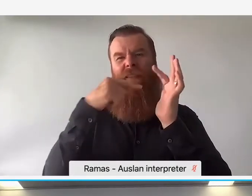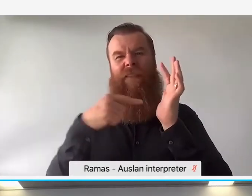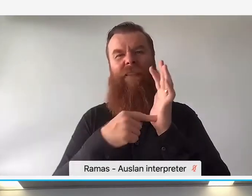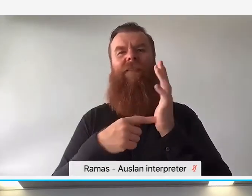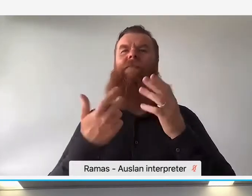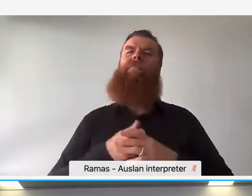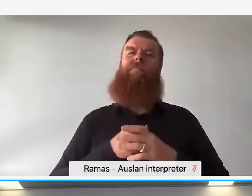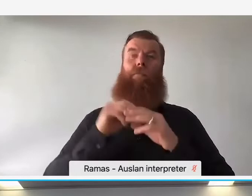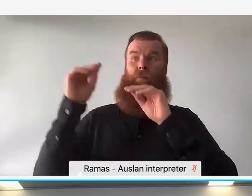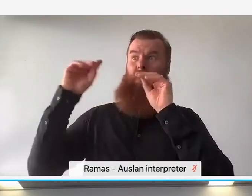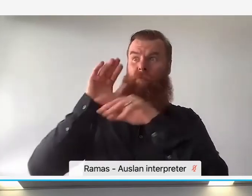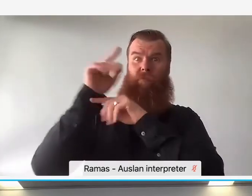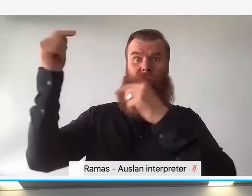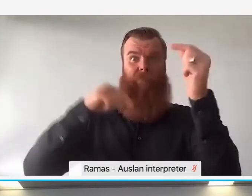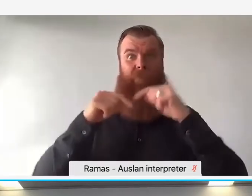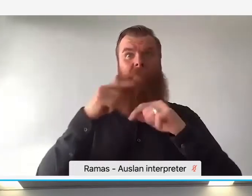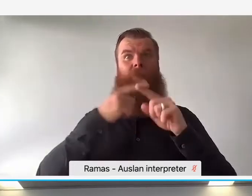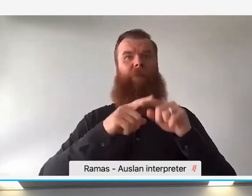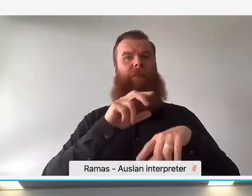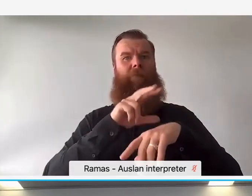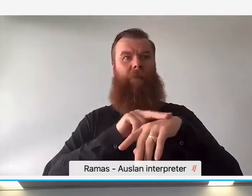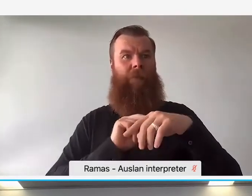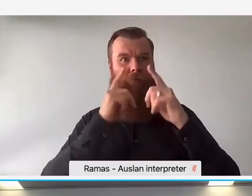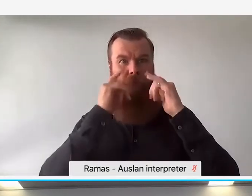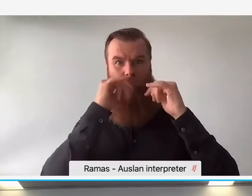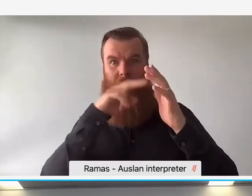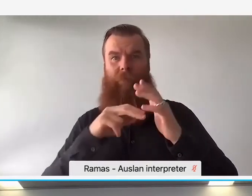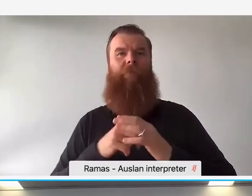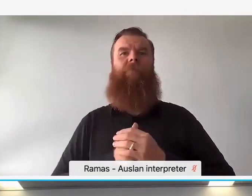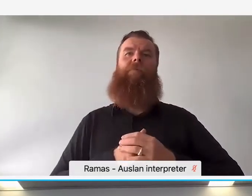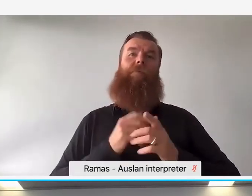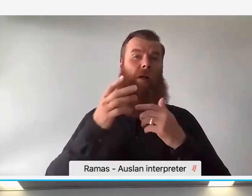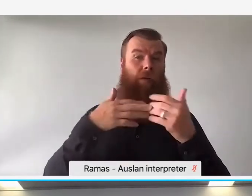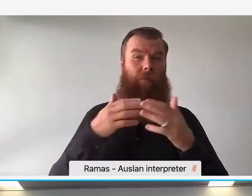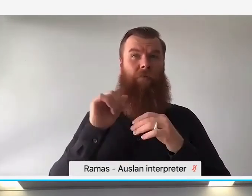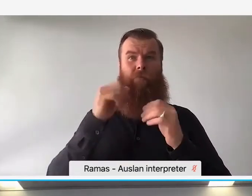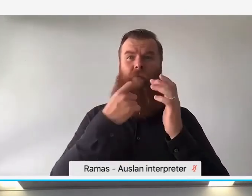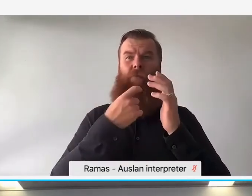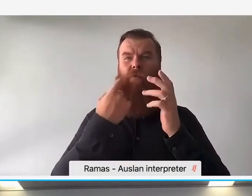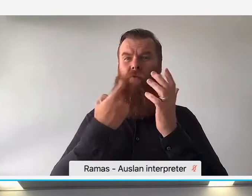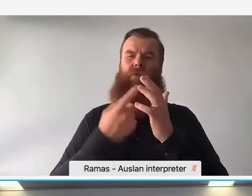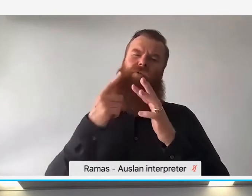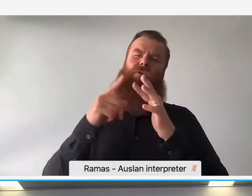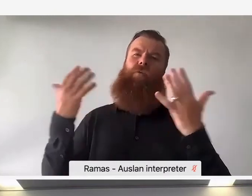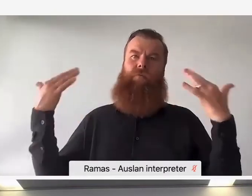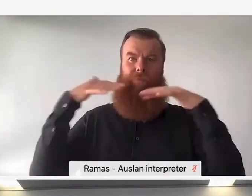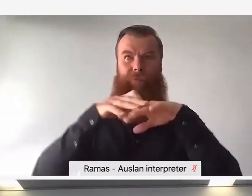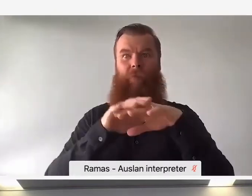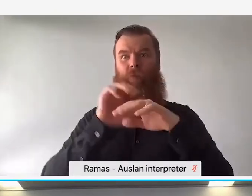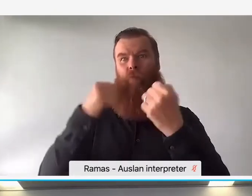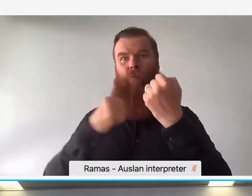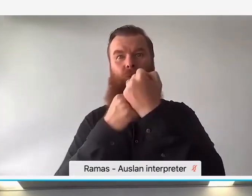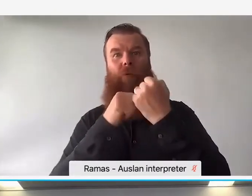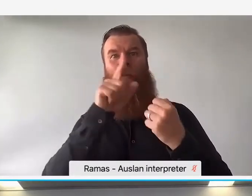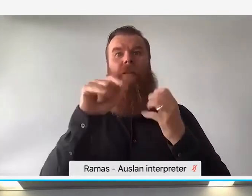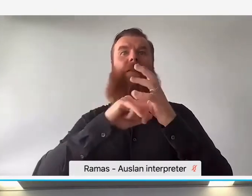police. Organising reintegration activities support workers when they return to country is also key.